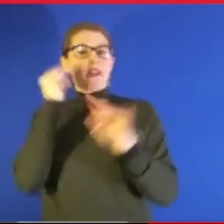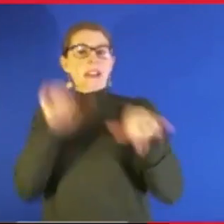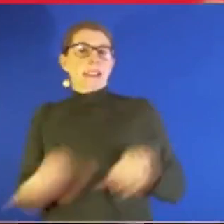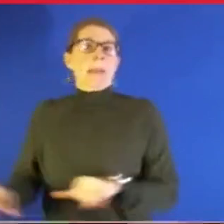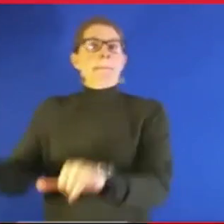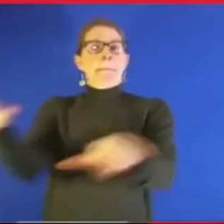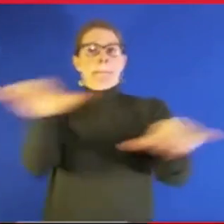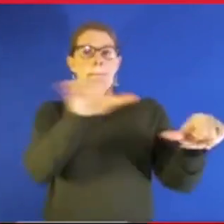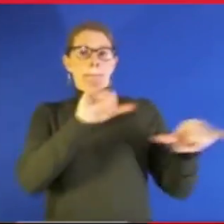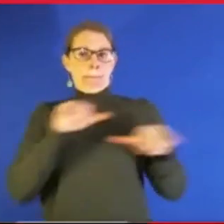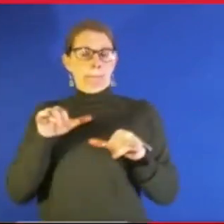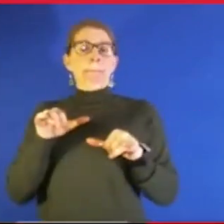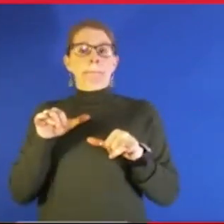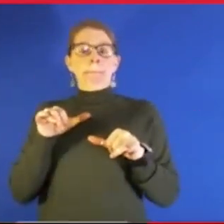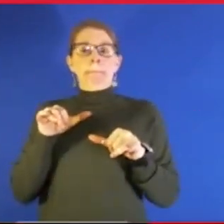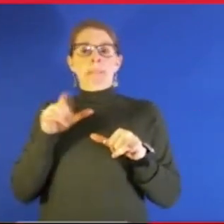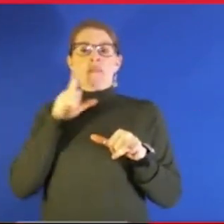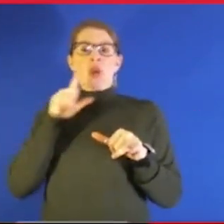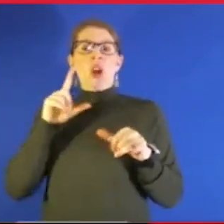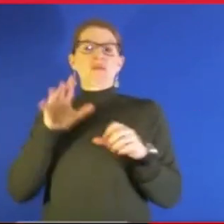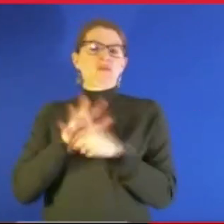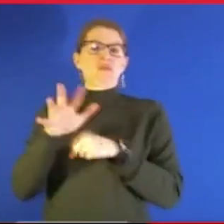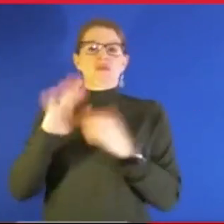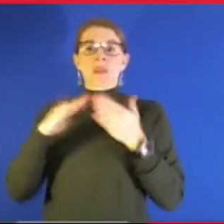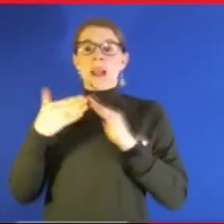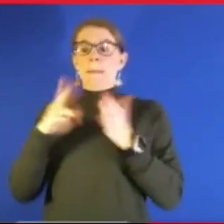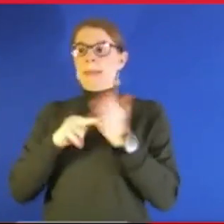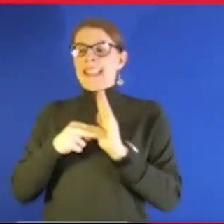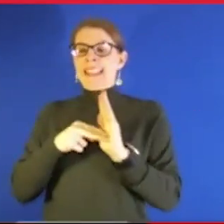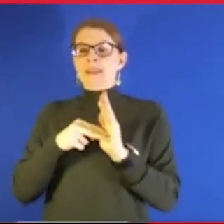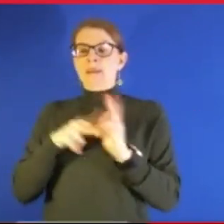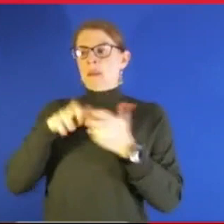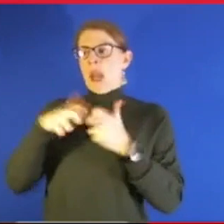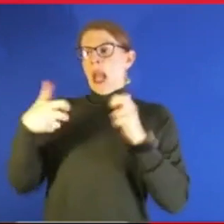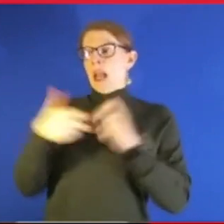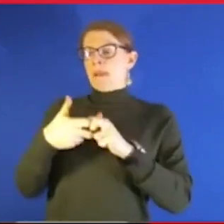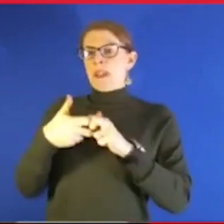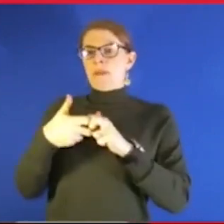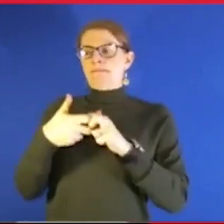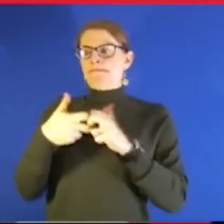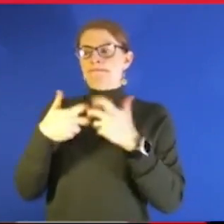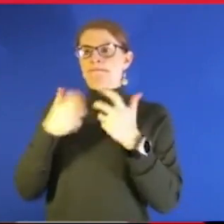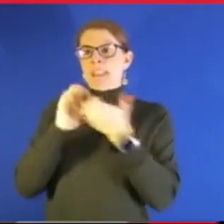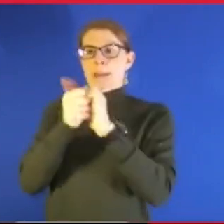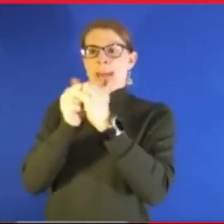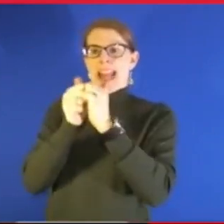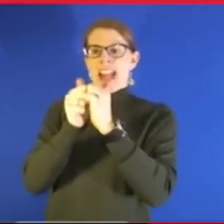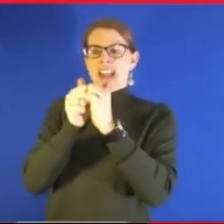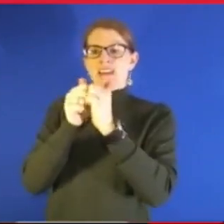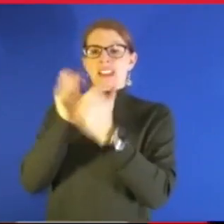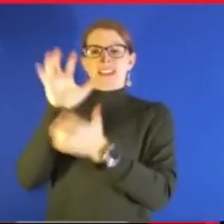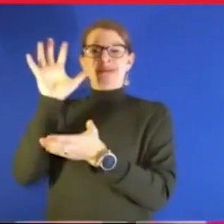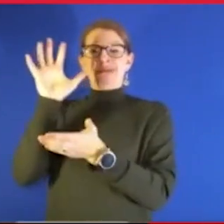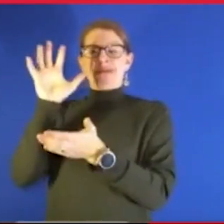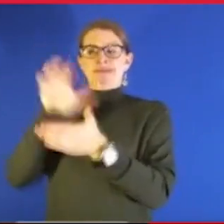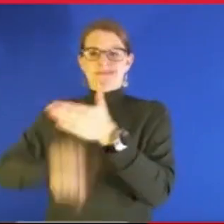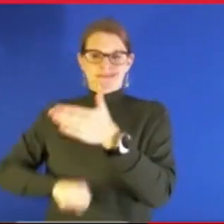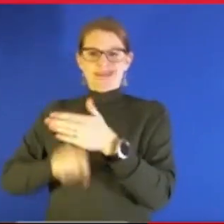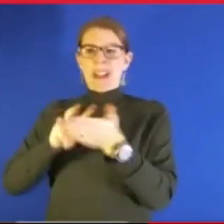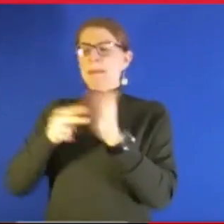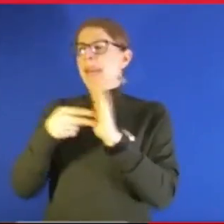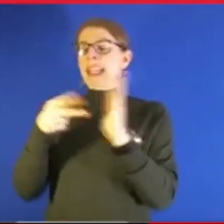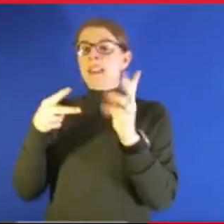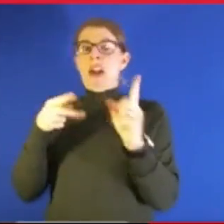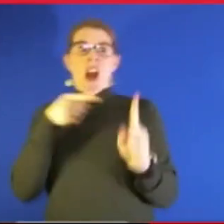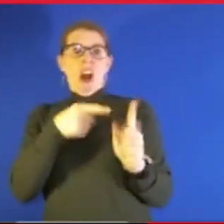a spectrum, takes away the issues around competitive nature, like you're a business that requires something and another one